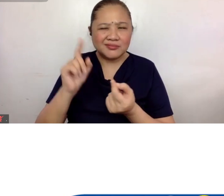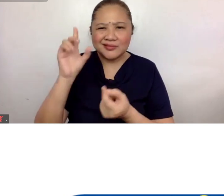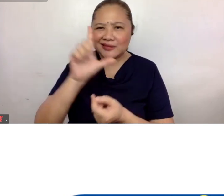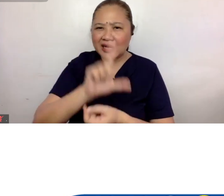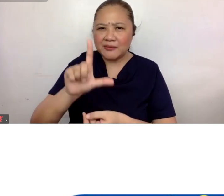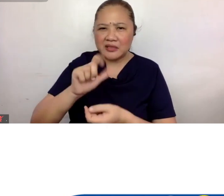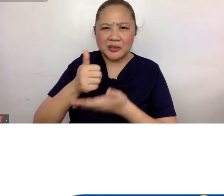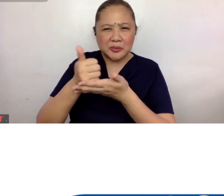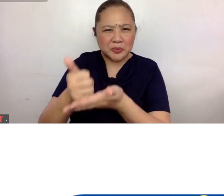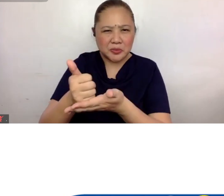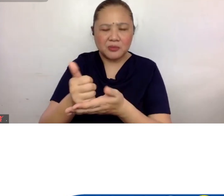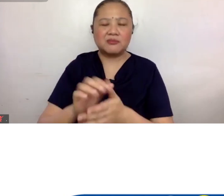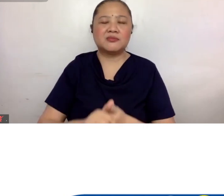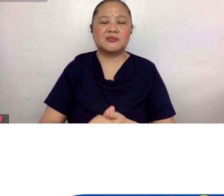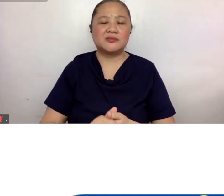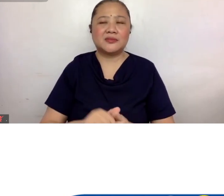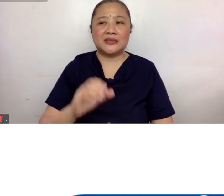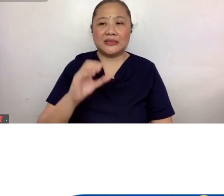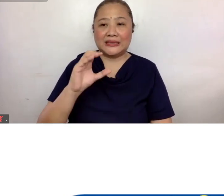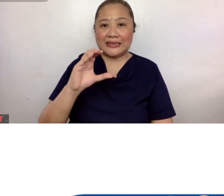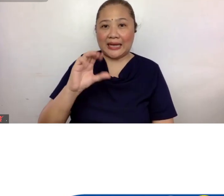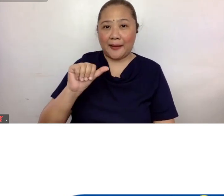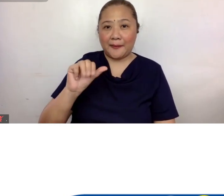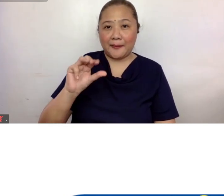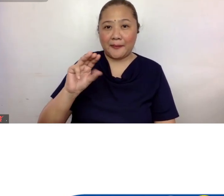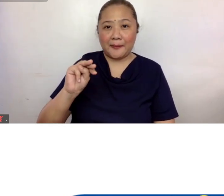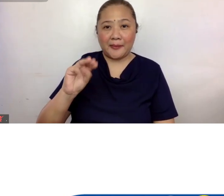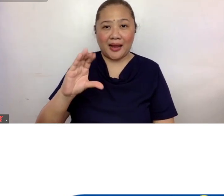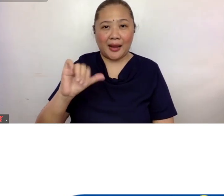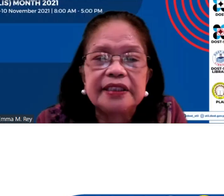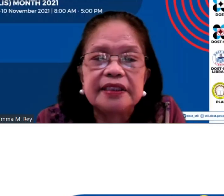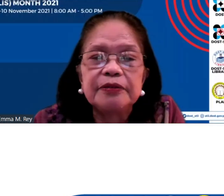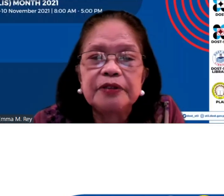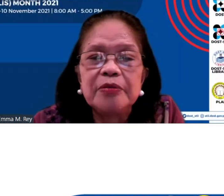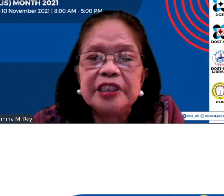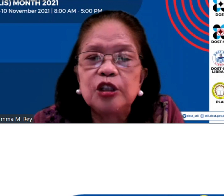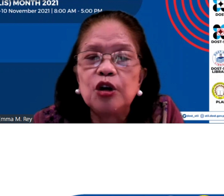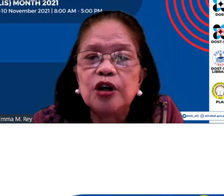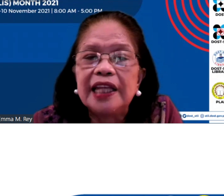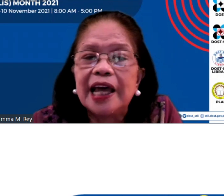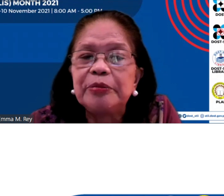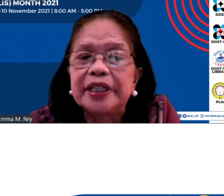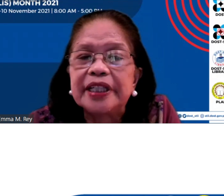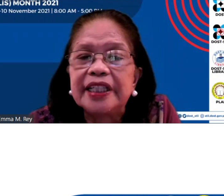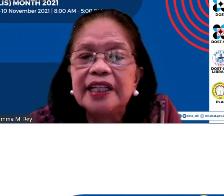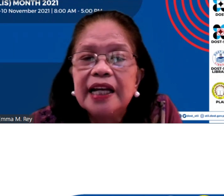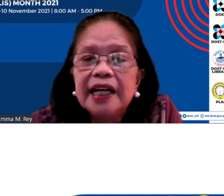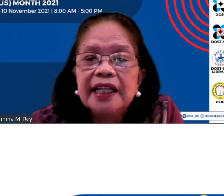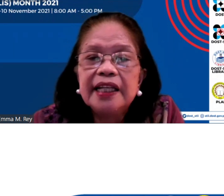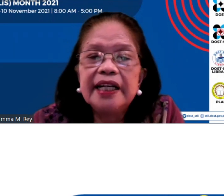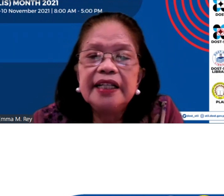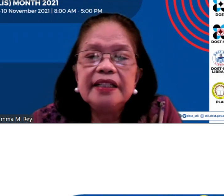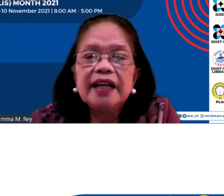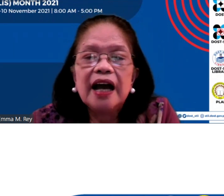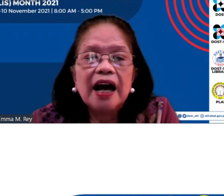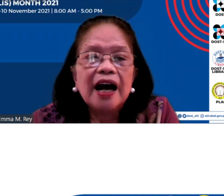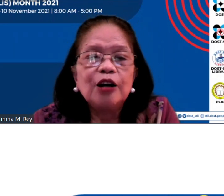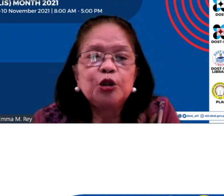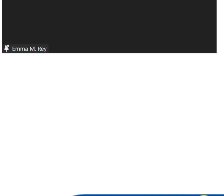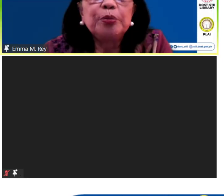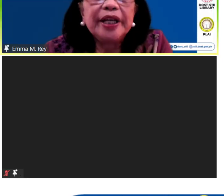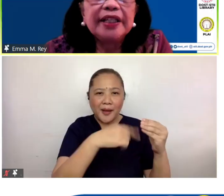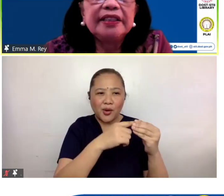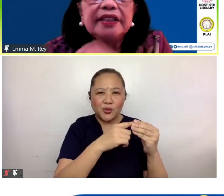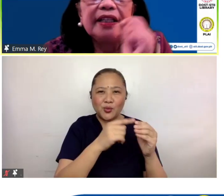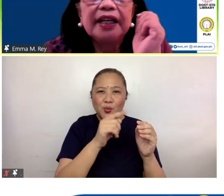Mr. Kamkwamba, having borrowed a book about windmills from his local library, learned how